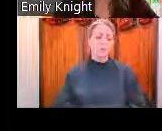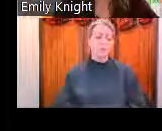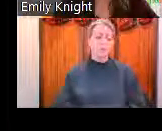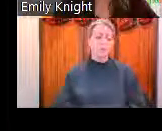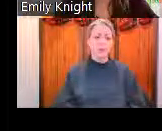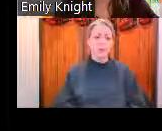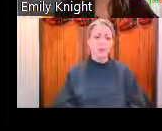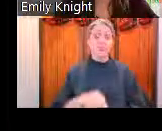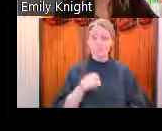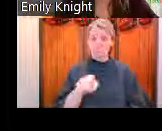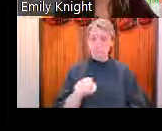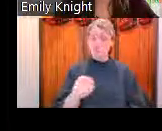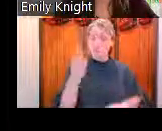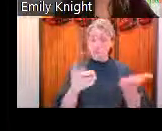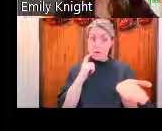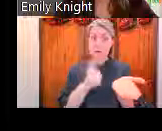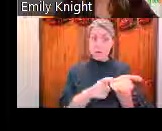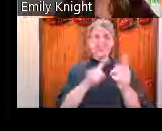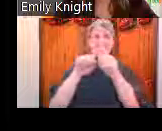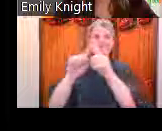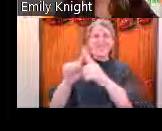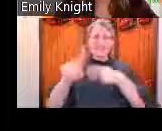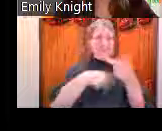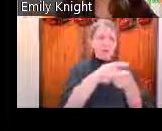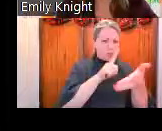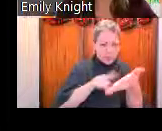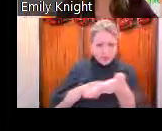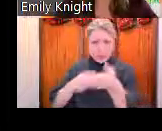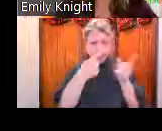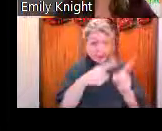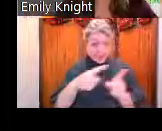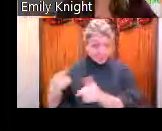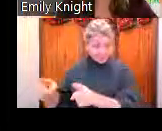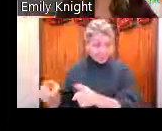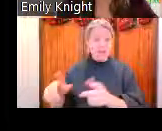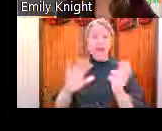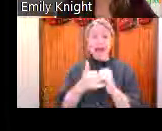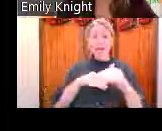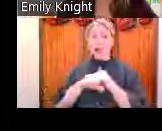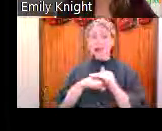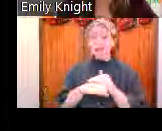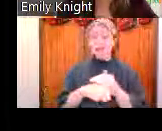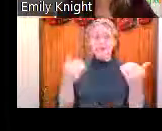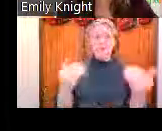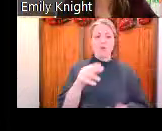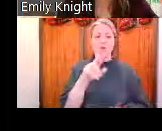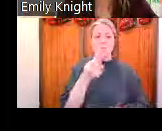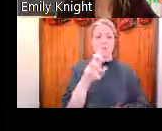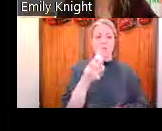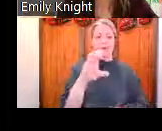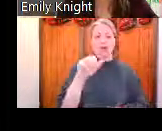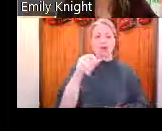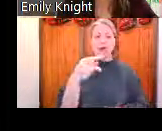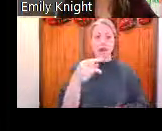You may hear about different research initiatives in some of these talks that are happening out of the University of Rochester.